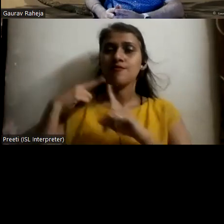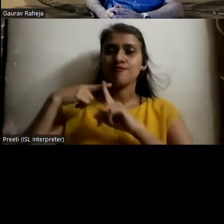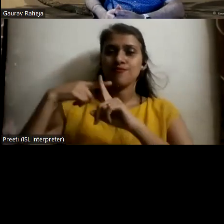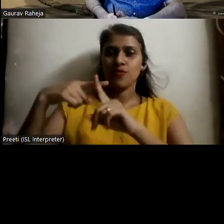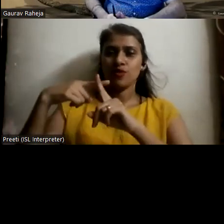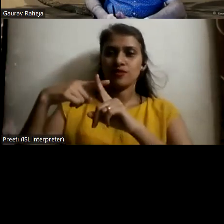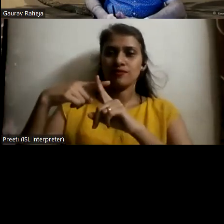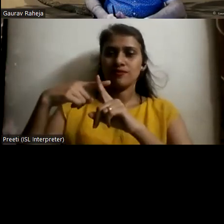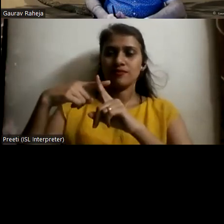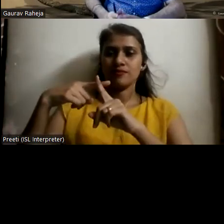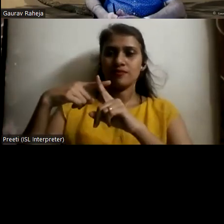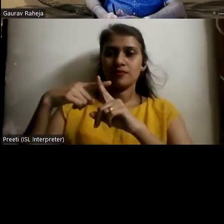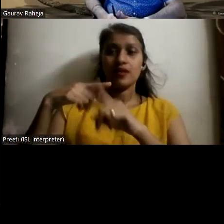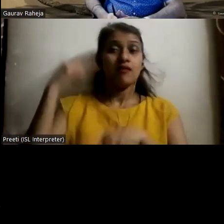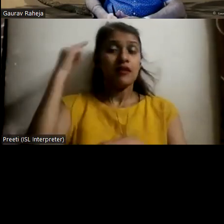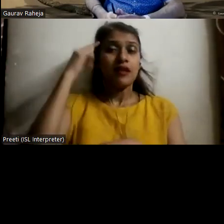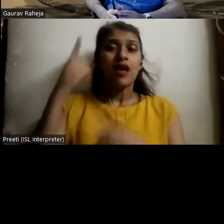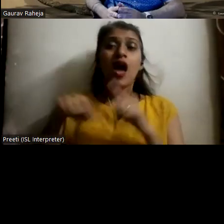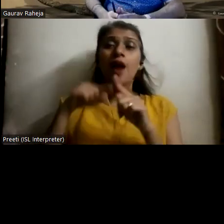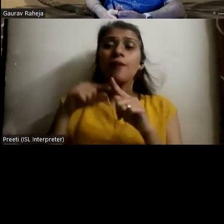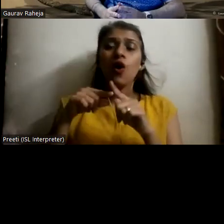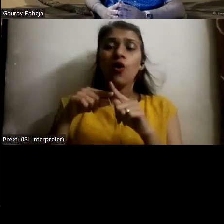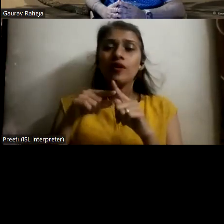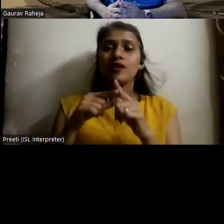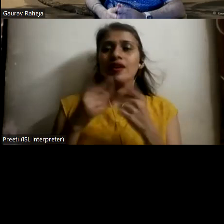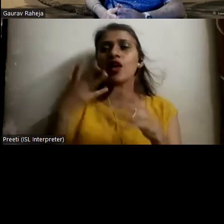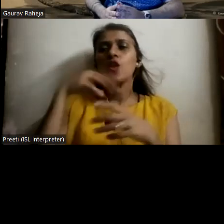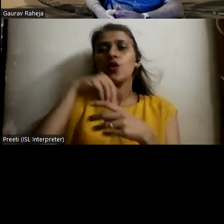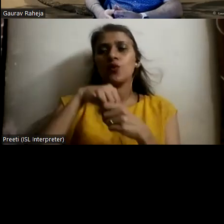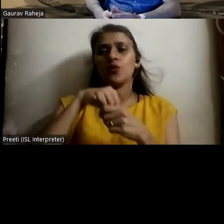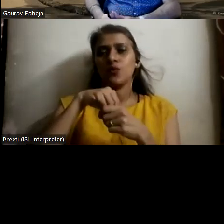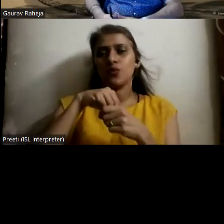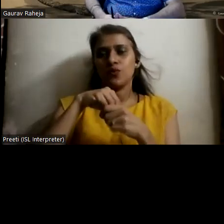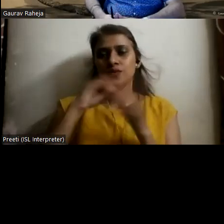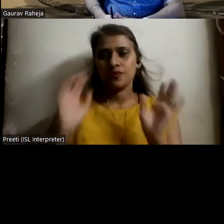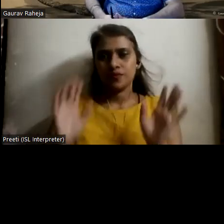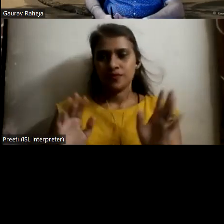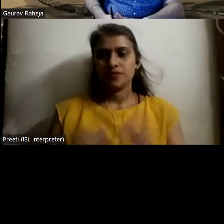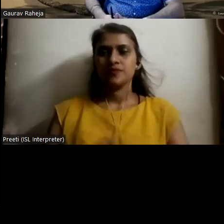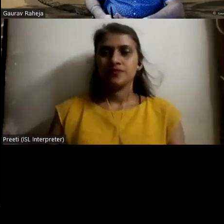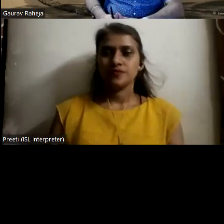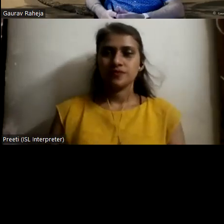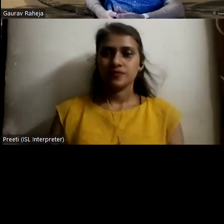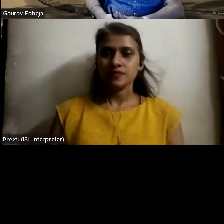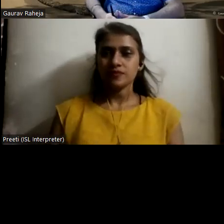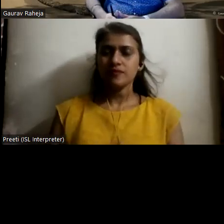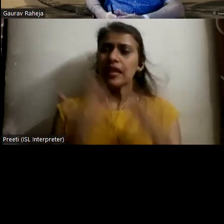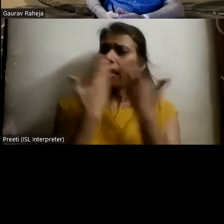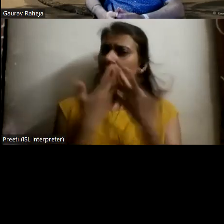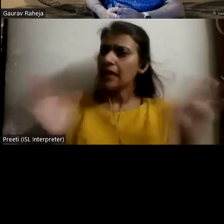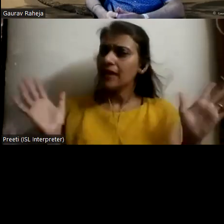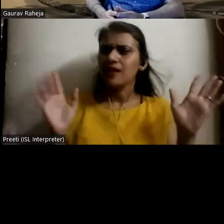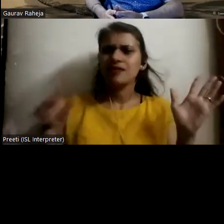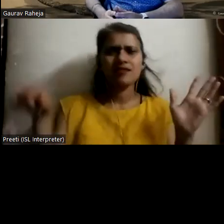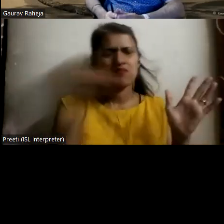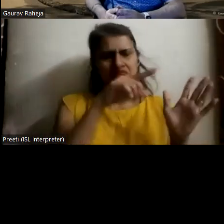language of inclusion. Because it is because of these elements of design, everybody can share